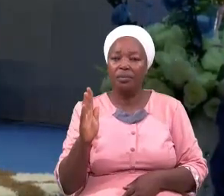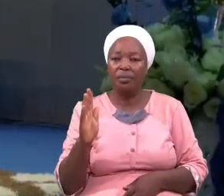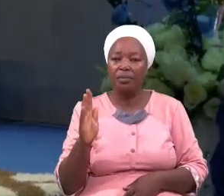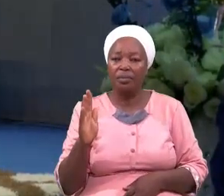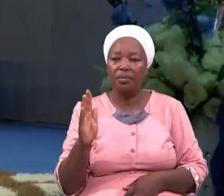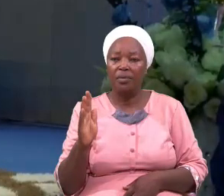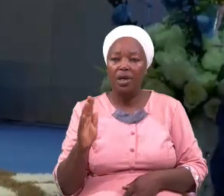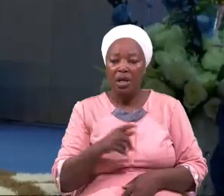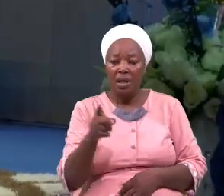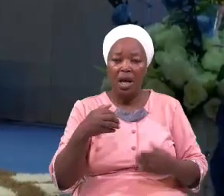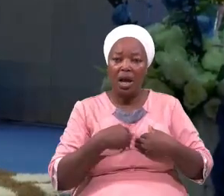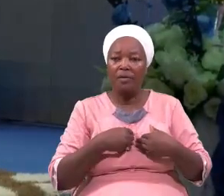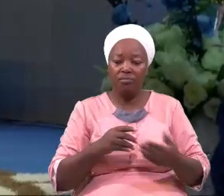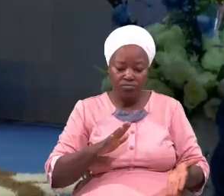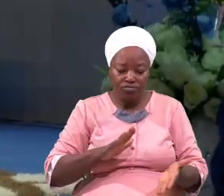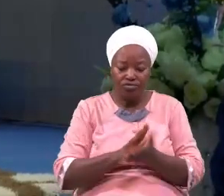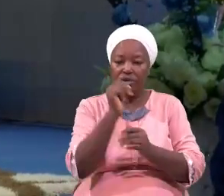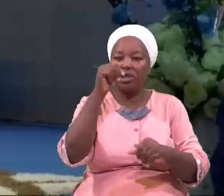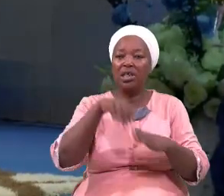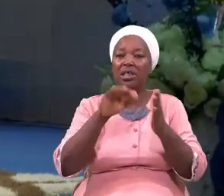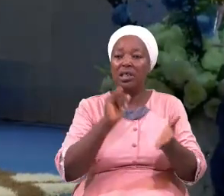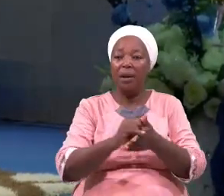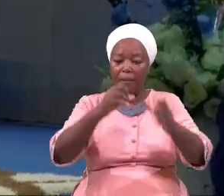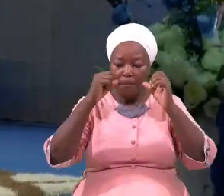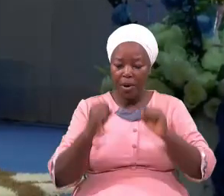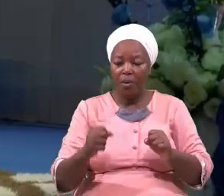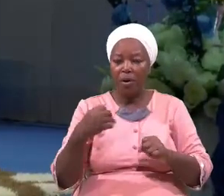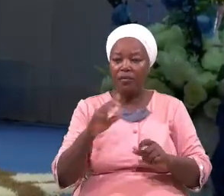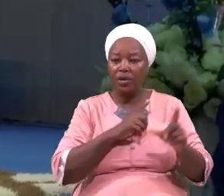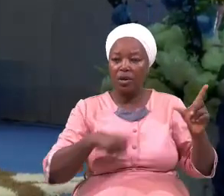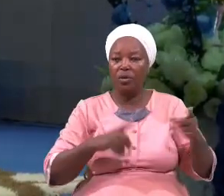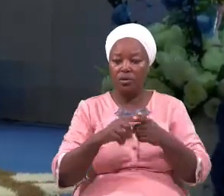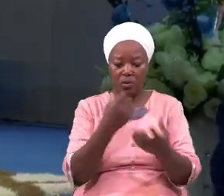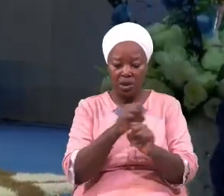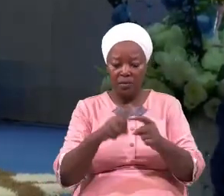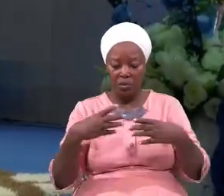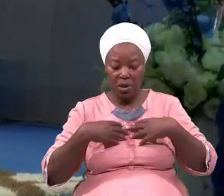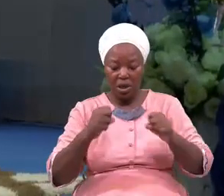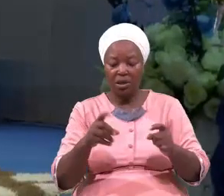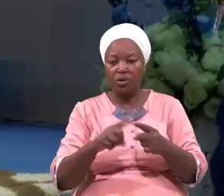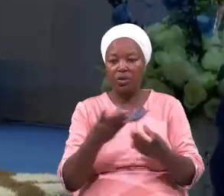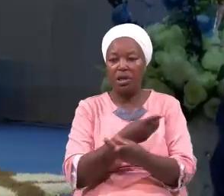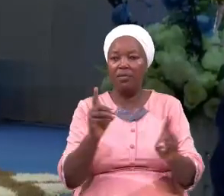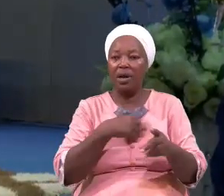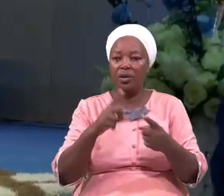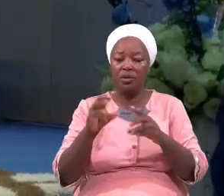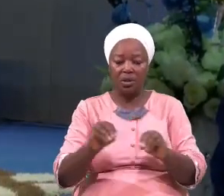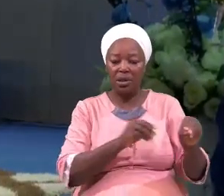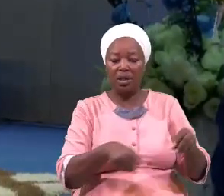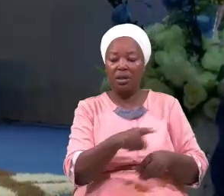They had trust in the power of the Lord to save, to heal, to deliver, and to set them